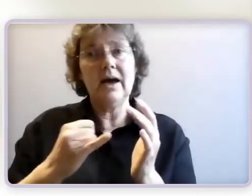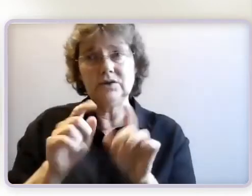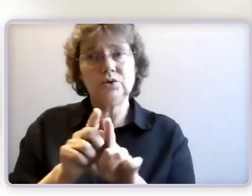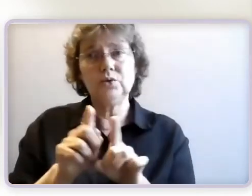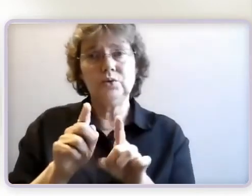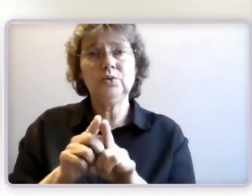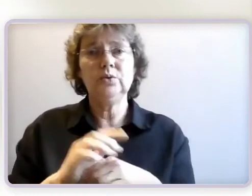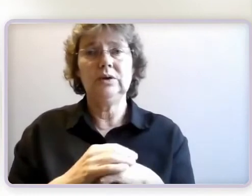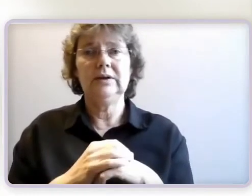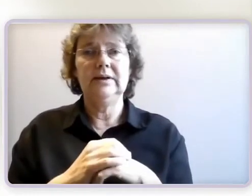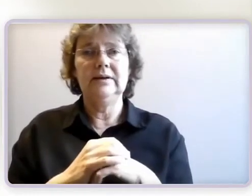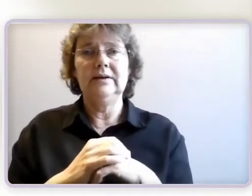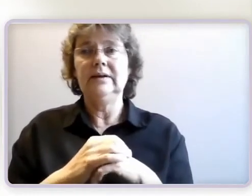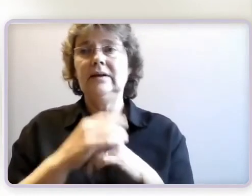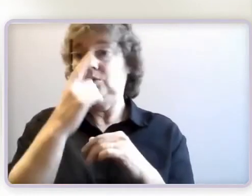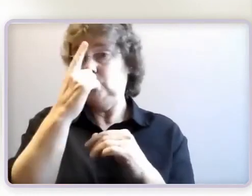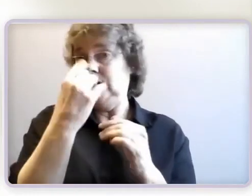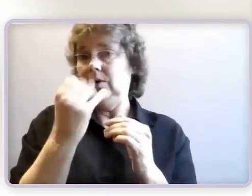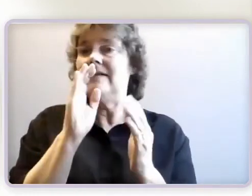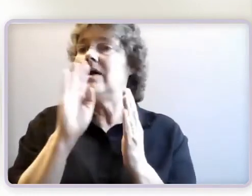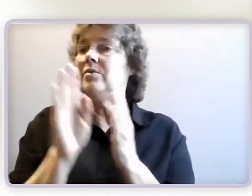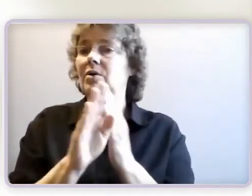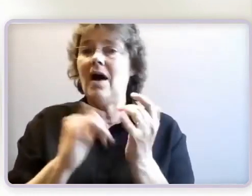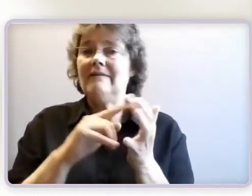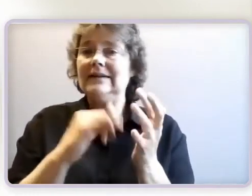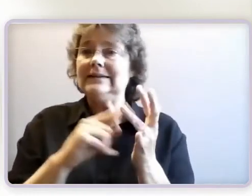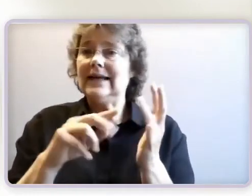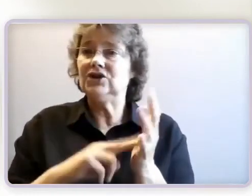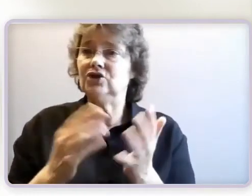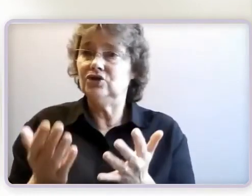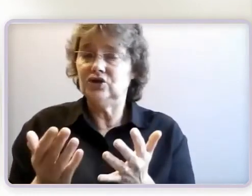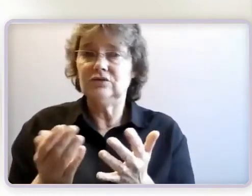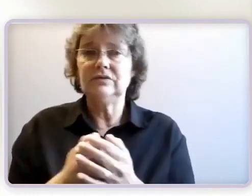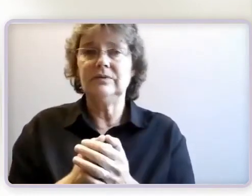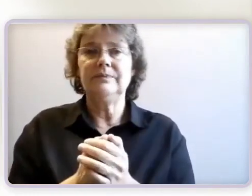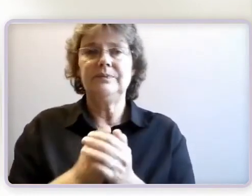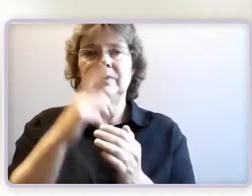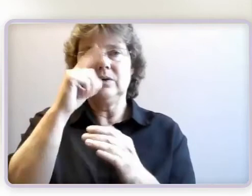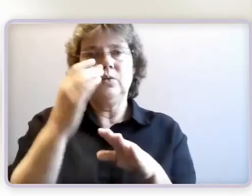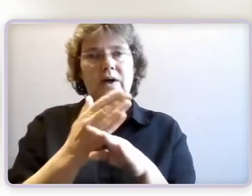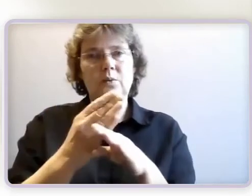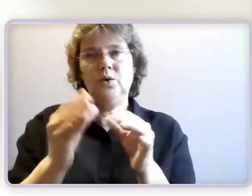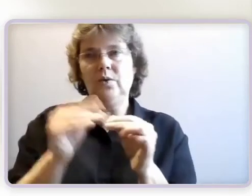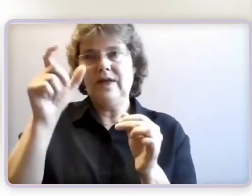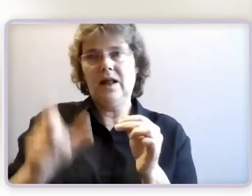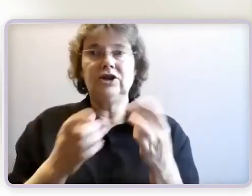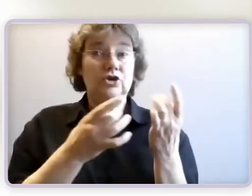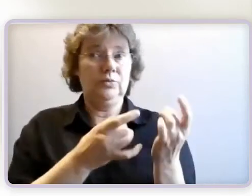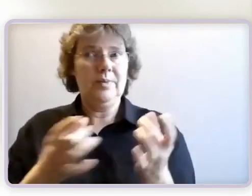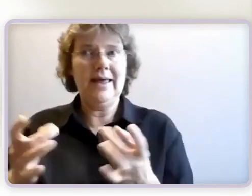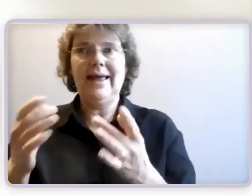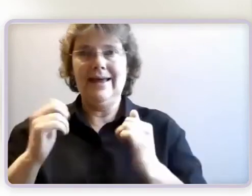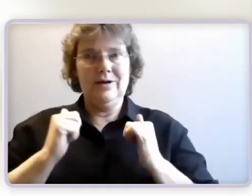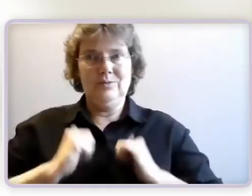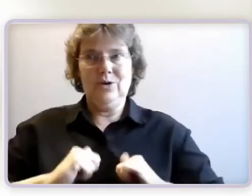With private sessions, we can work with clients to prepare and practice what they want to say in their private